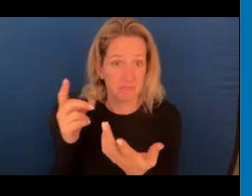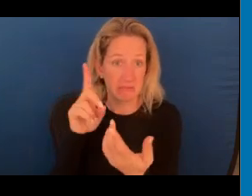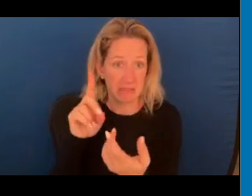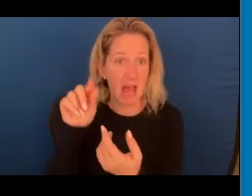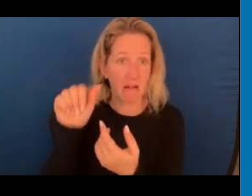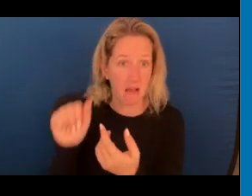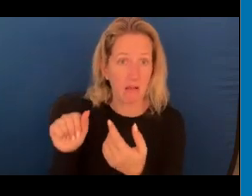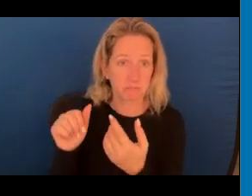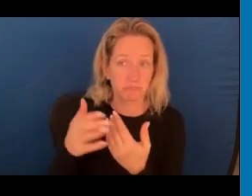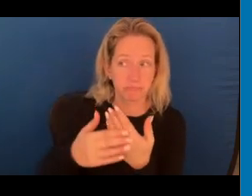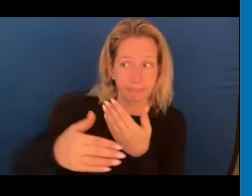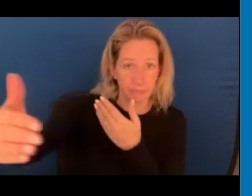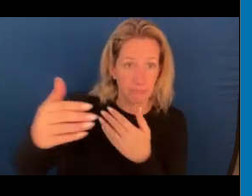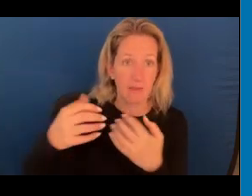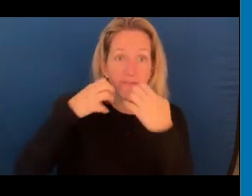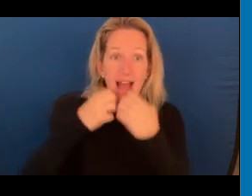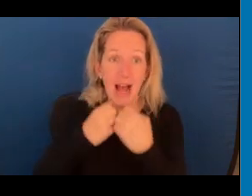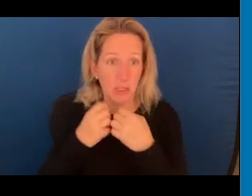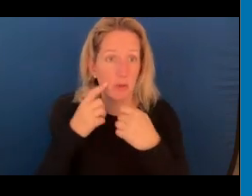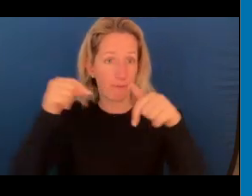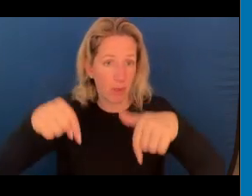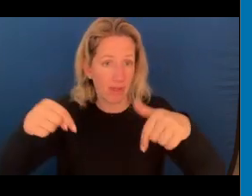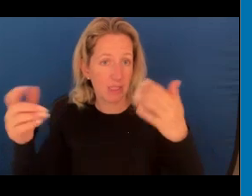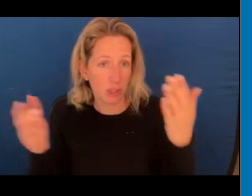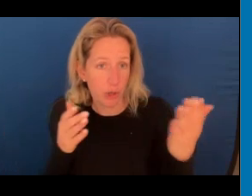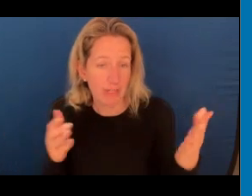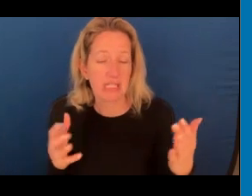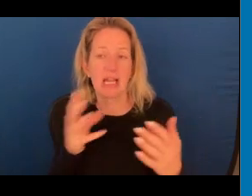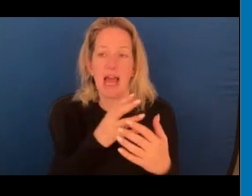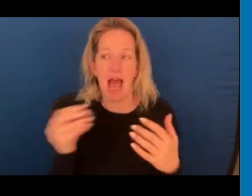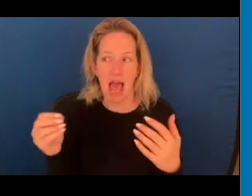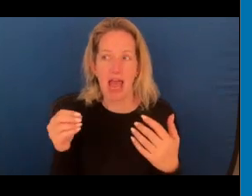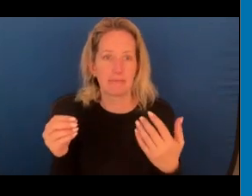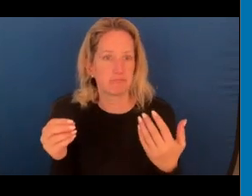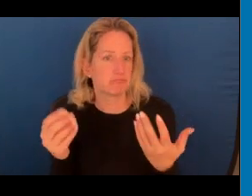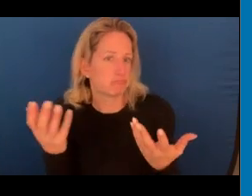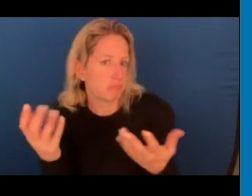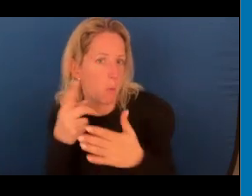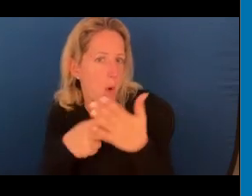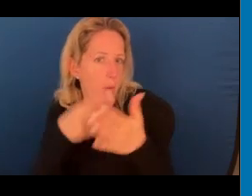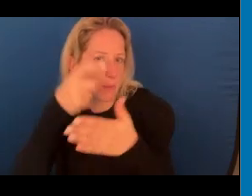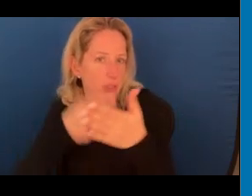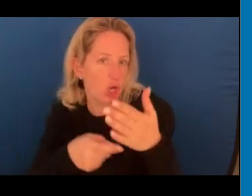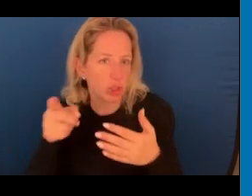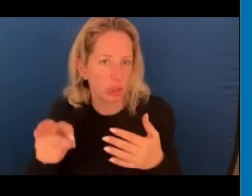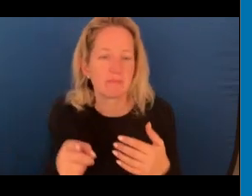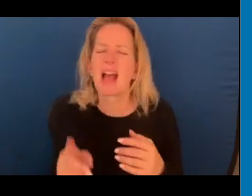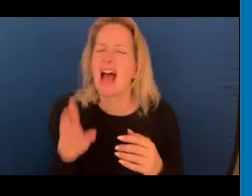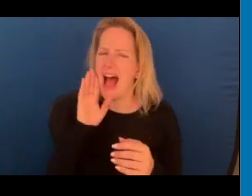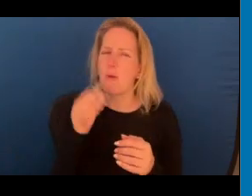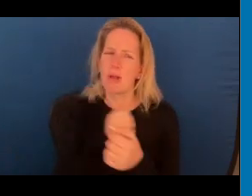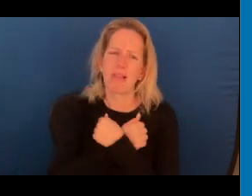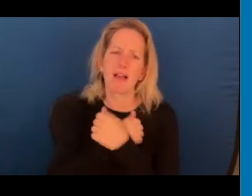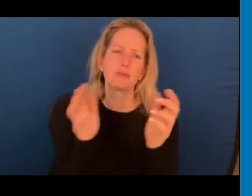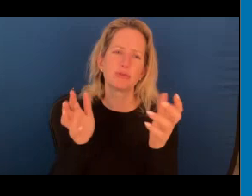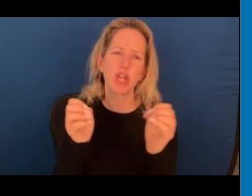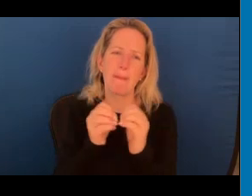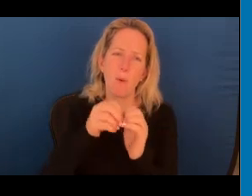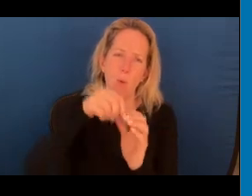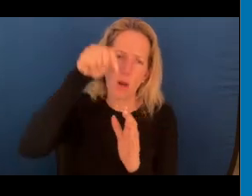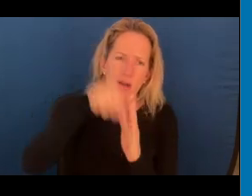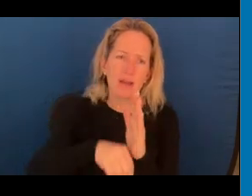businesses, there's a value to this service, and this is the value that we'd be charging you. But yeah, I love the chat more. It's a great kind of